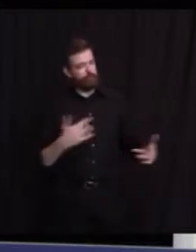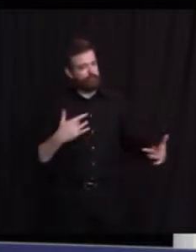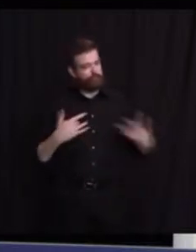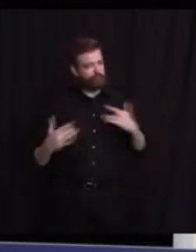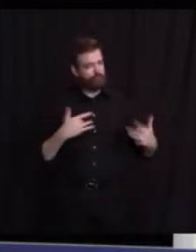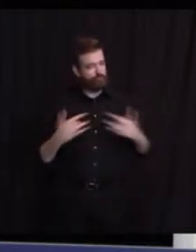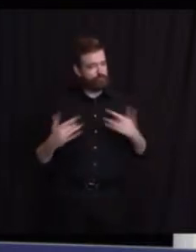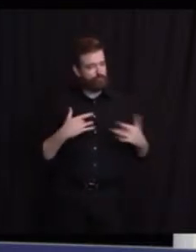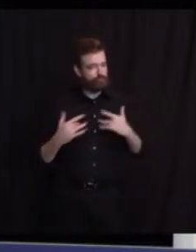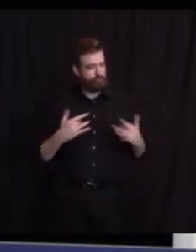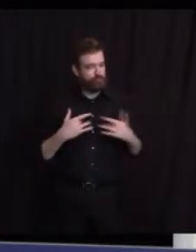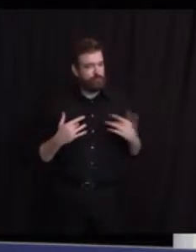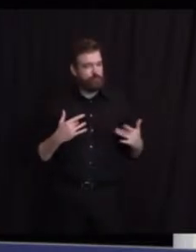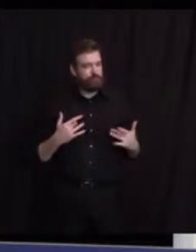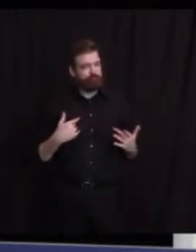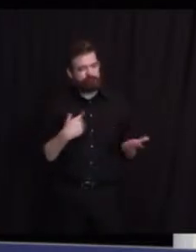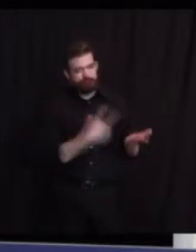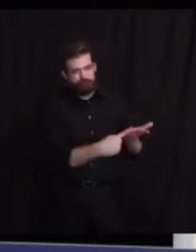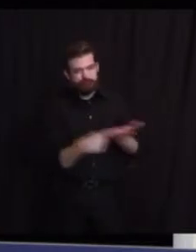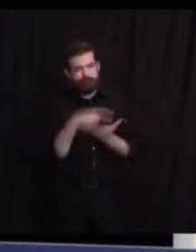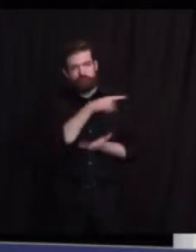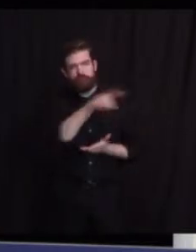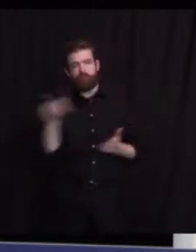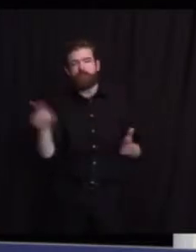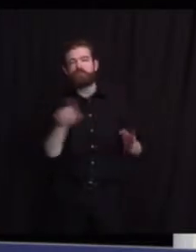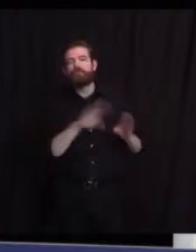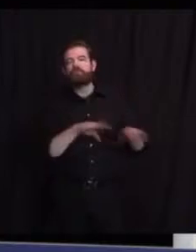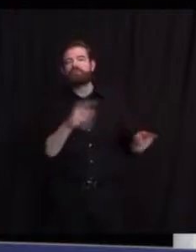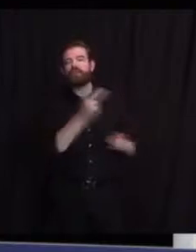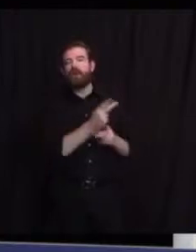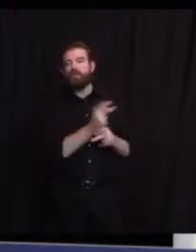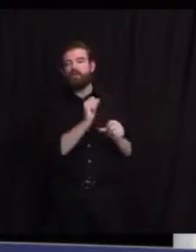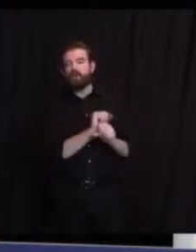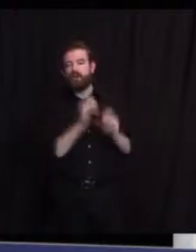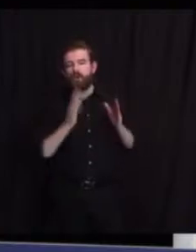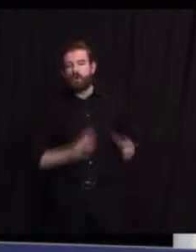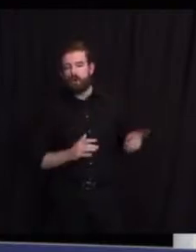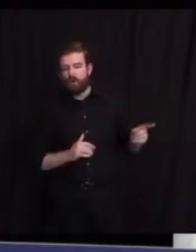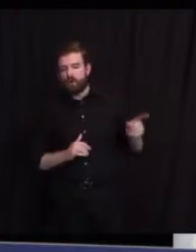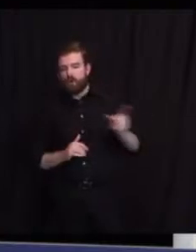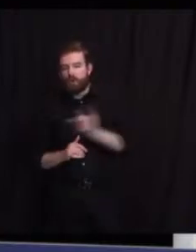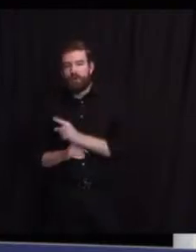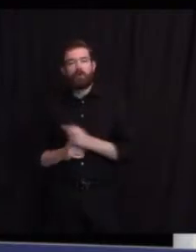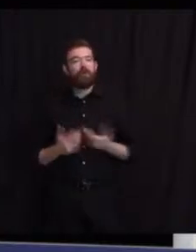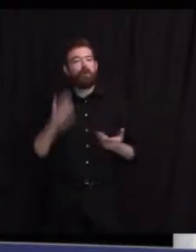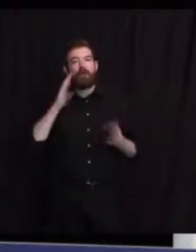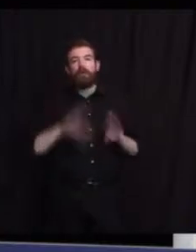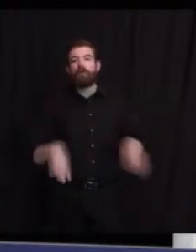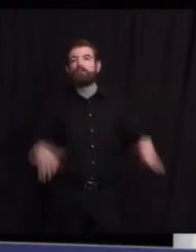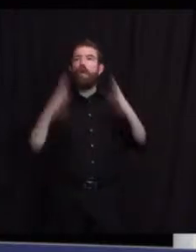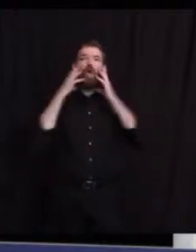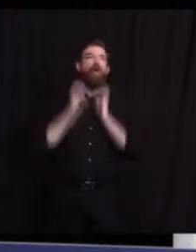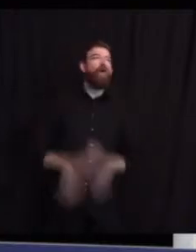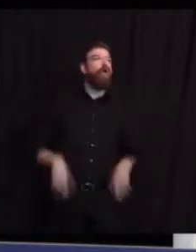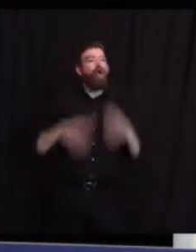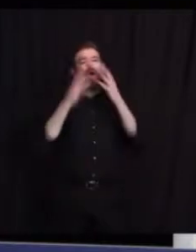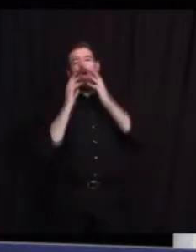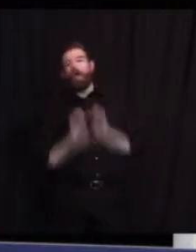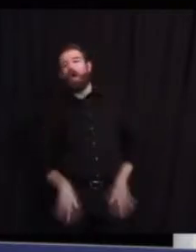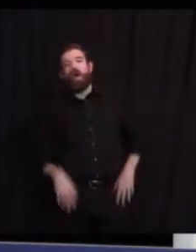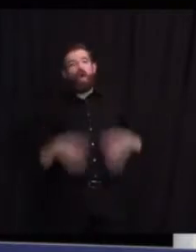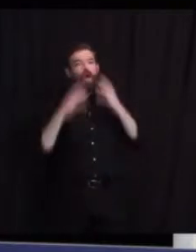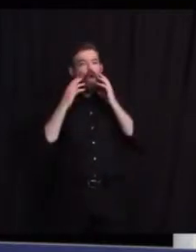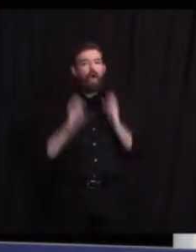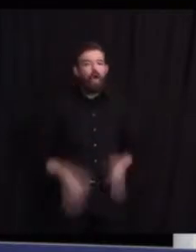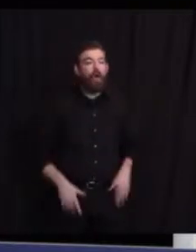care providers about, is if children are continuing to remove them and then the staff have to keep touching them and replacing them,